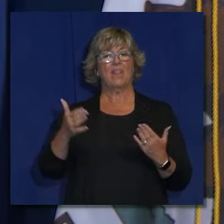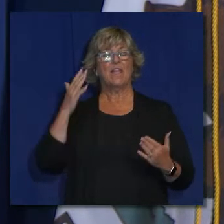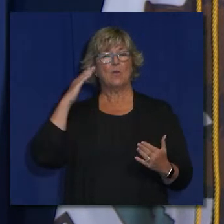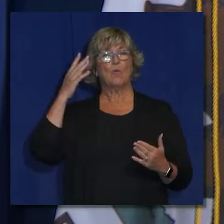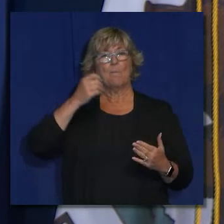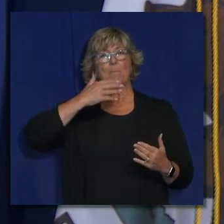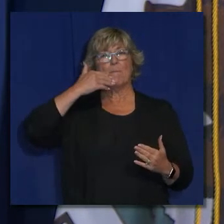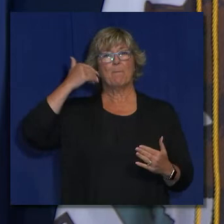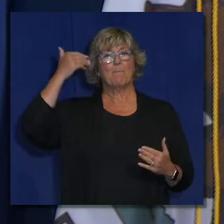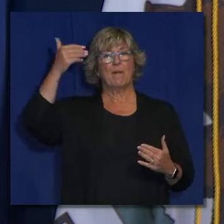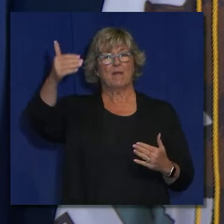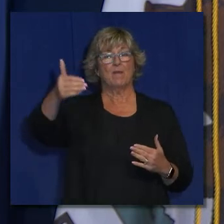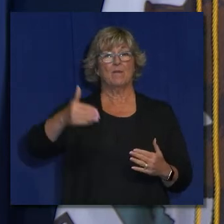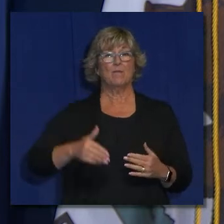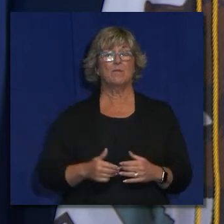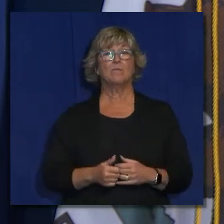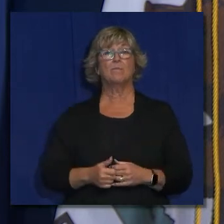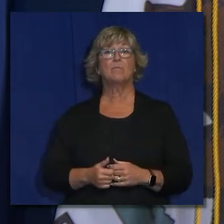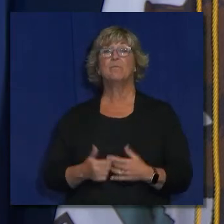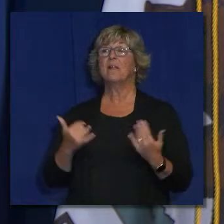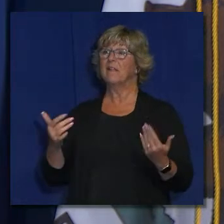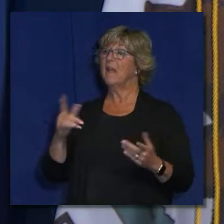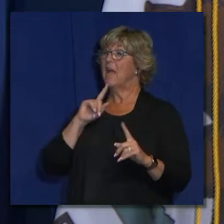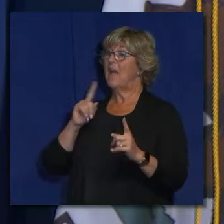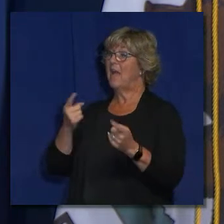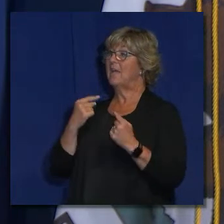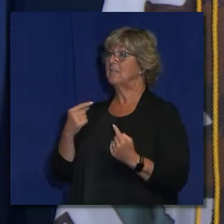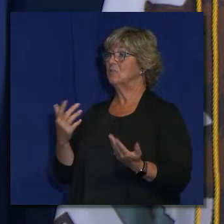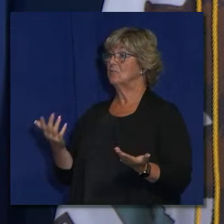ahead. So with that, I'll answer any questions.